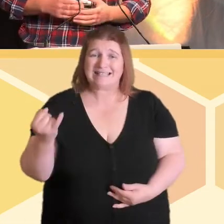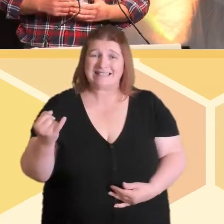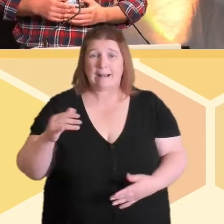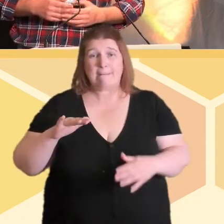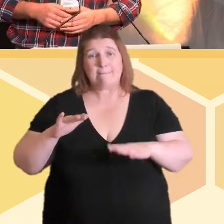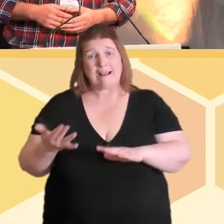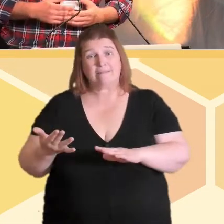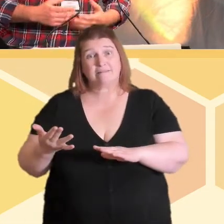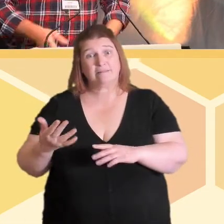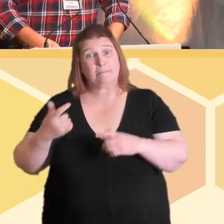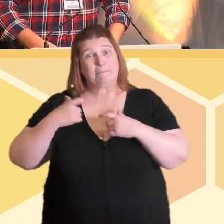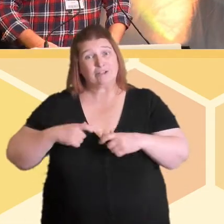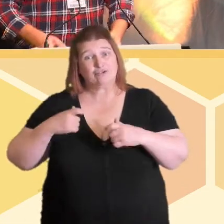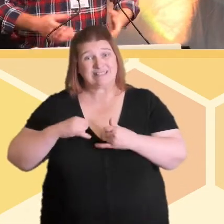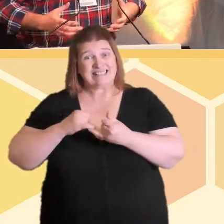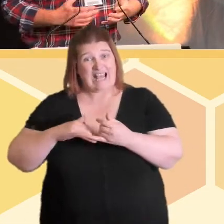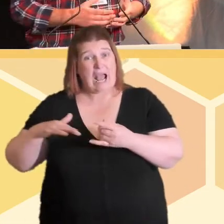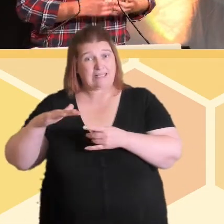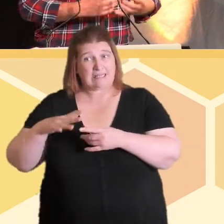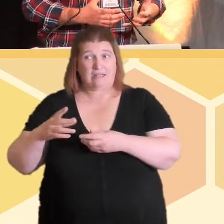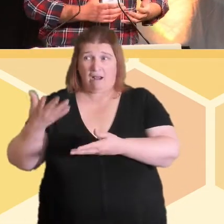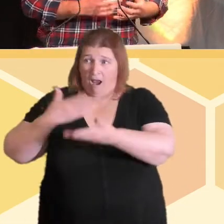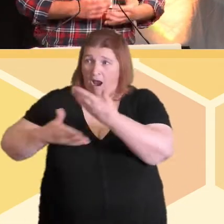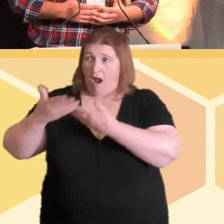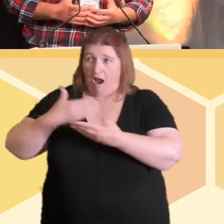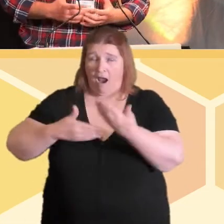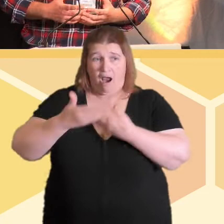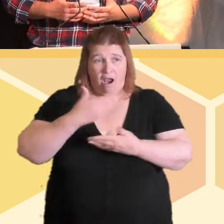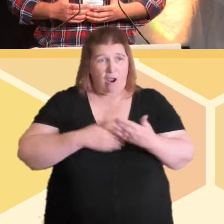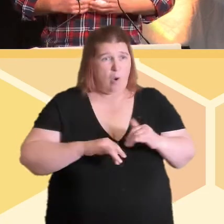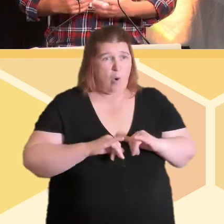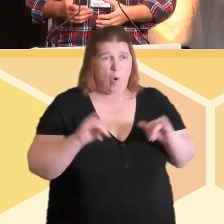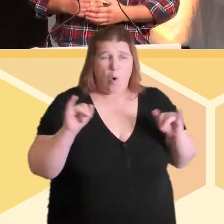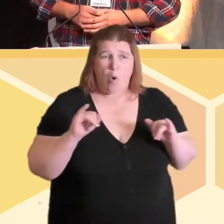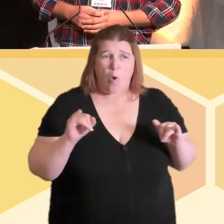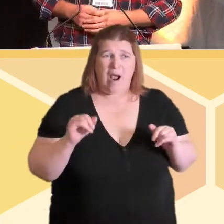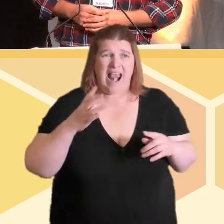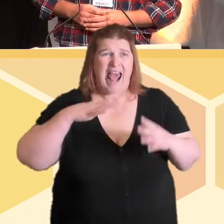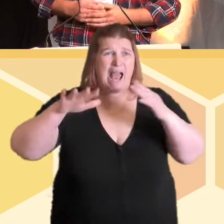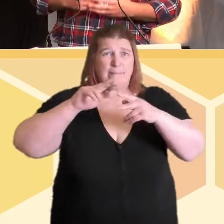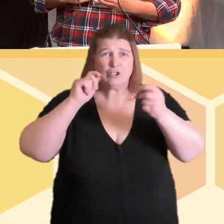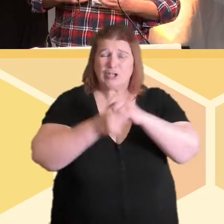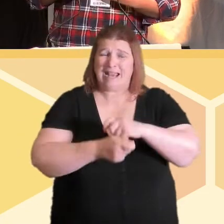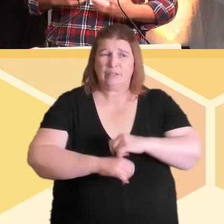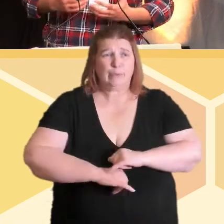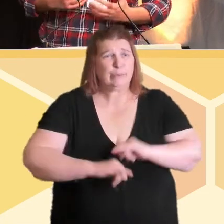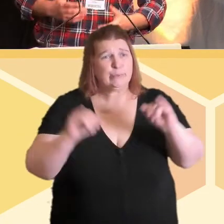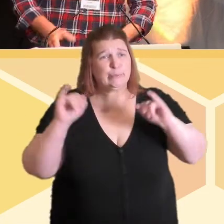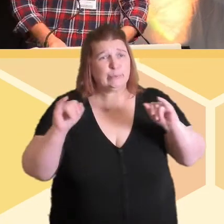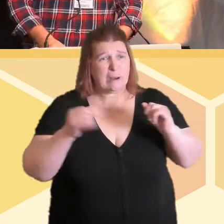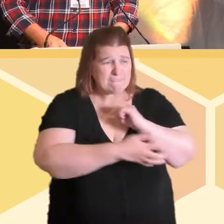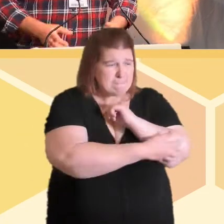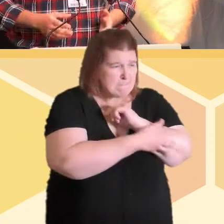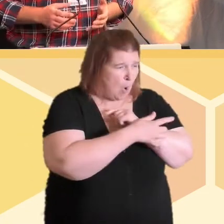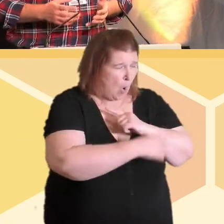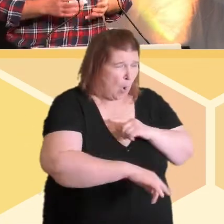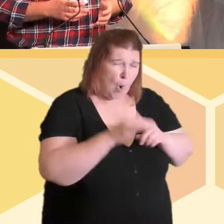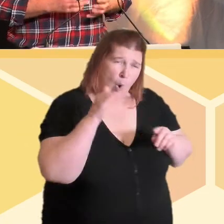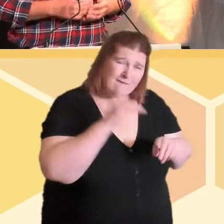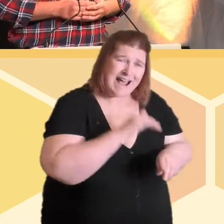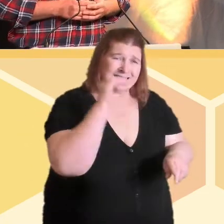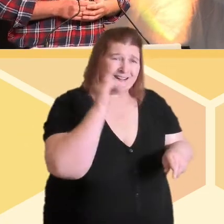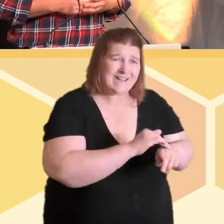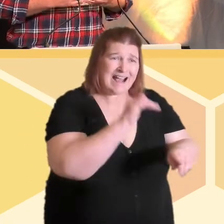Baptist Missionary Society and others tell us about the terrible impacts of climate change amongst the world's poorest people,